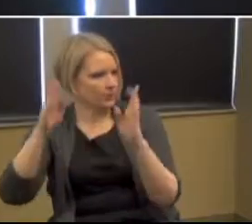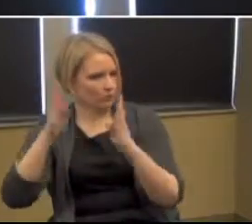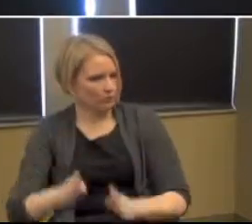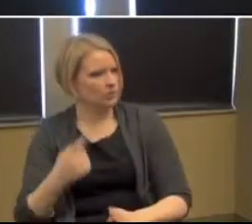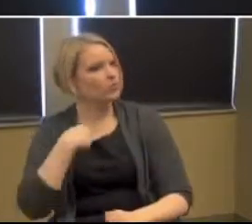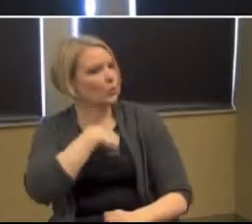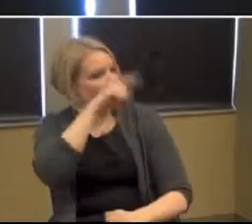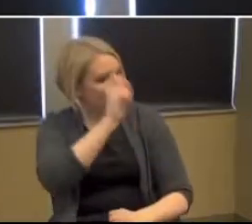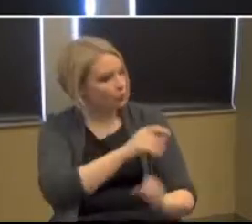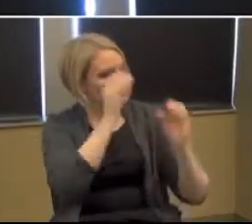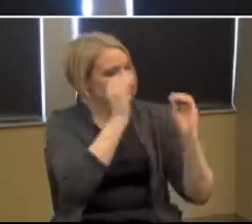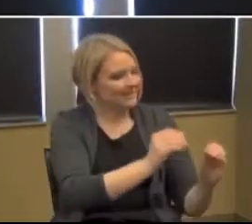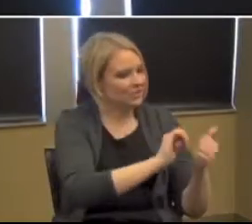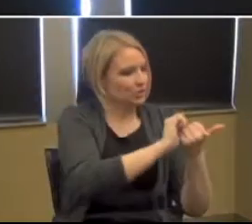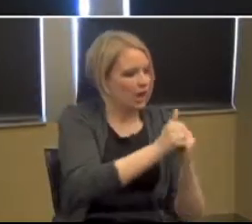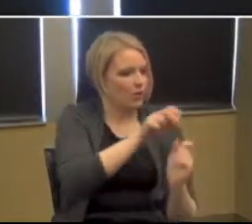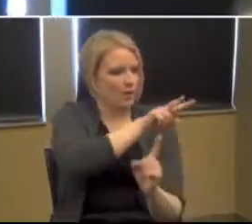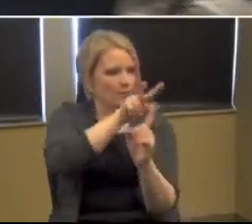teach that.